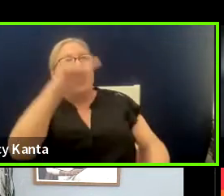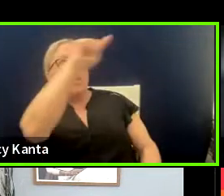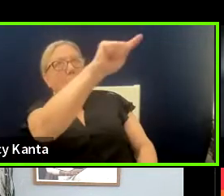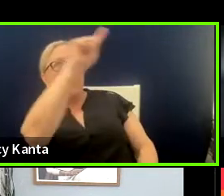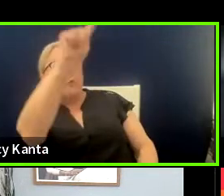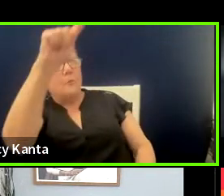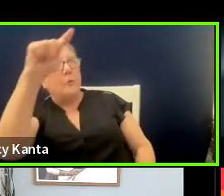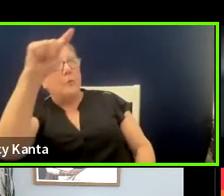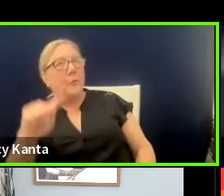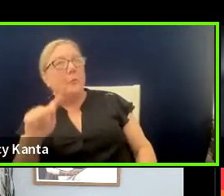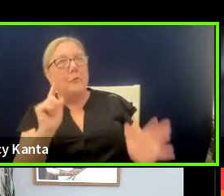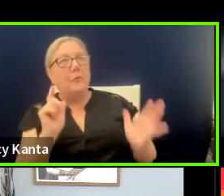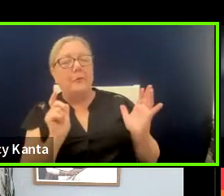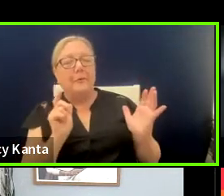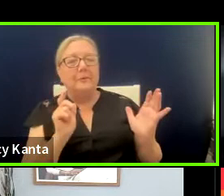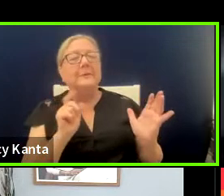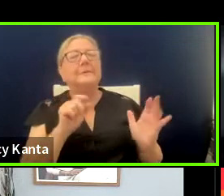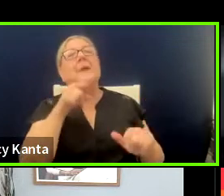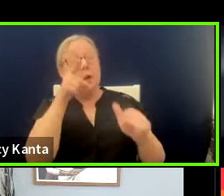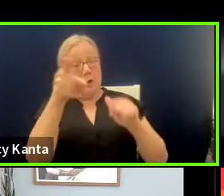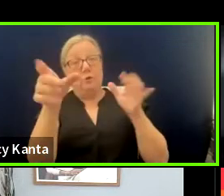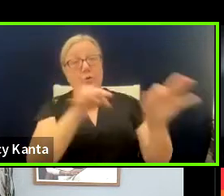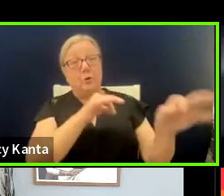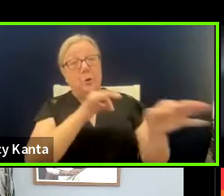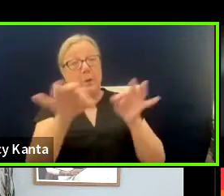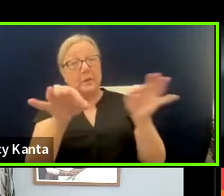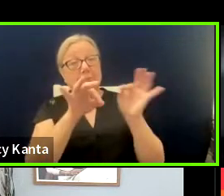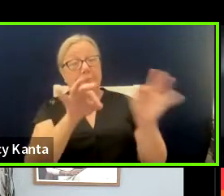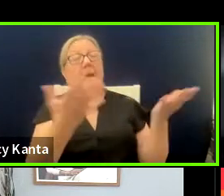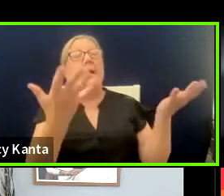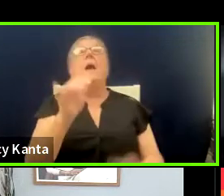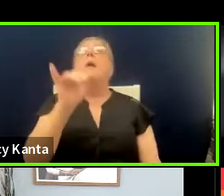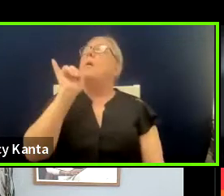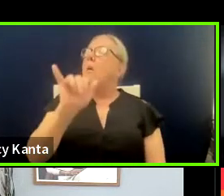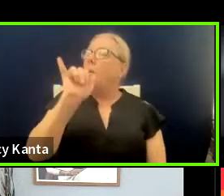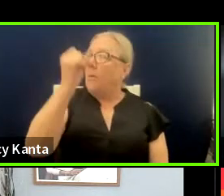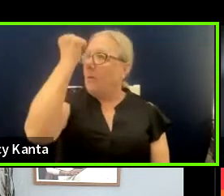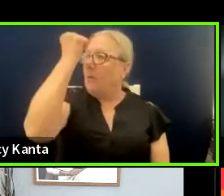oh, and you would explain and we would understand.